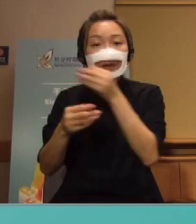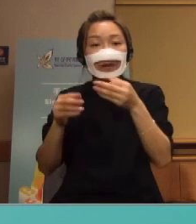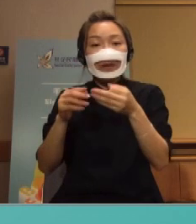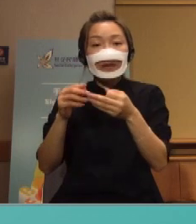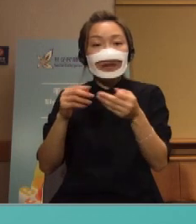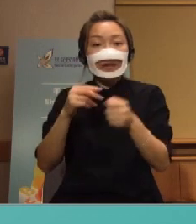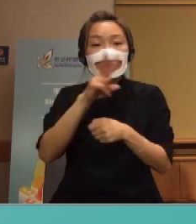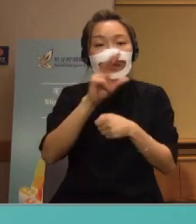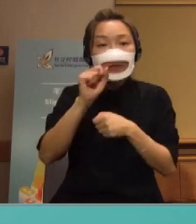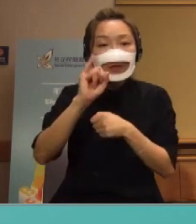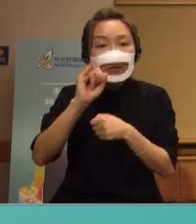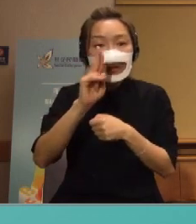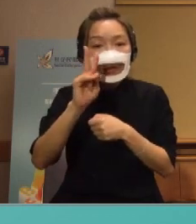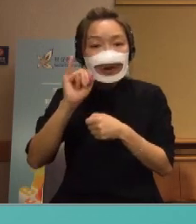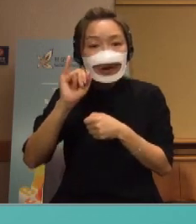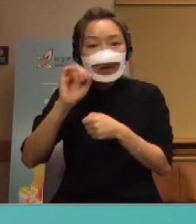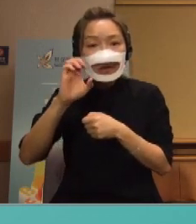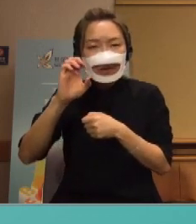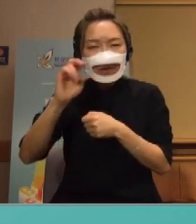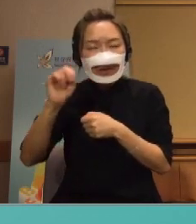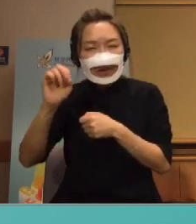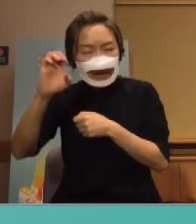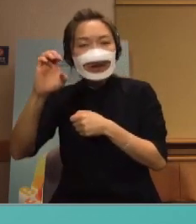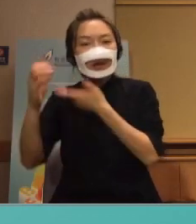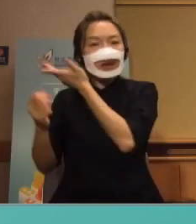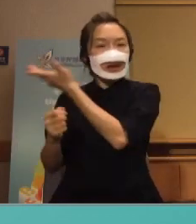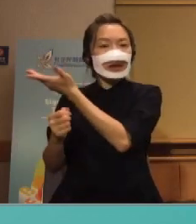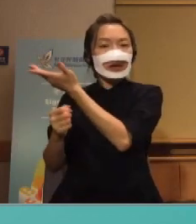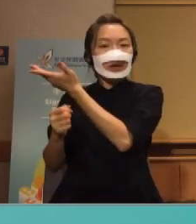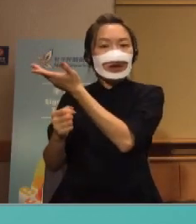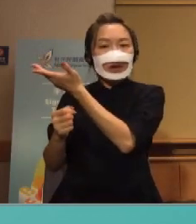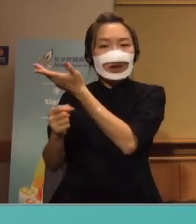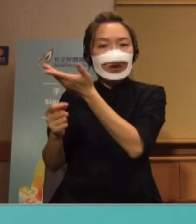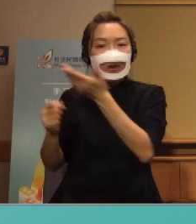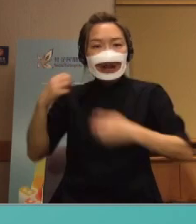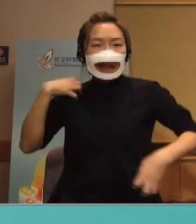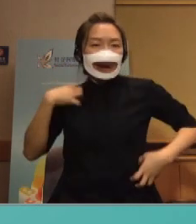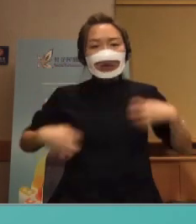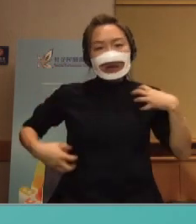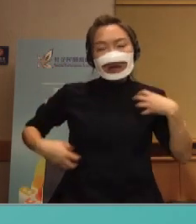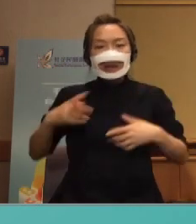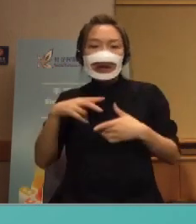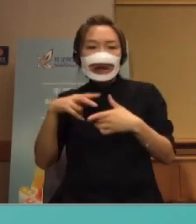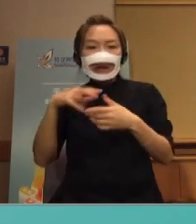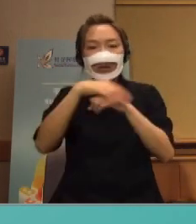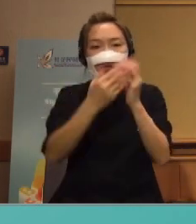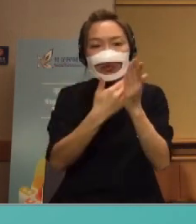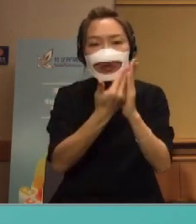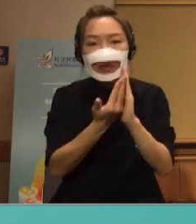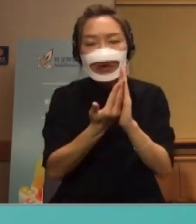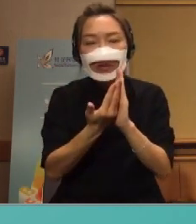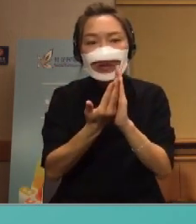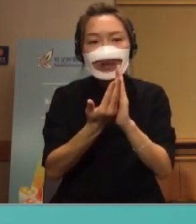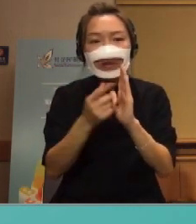into a bigger collaboration in Metaverse fashion, right? So I've been learning a lot more in the sort of luxury fashion world. Another one is actually we're working with a